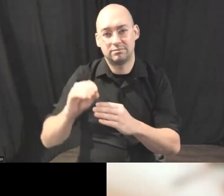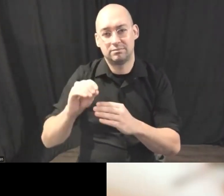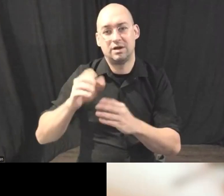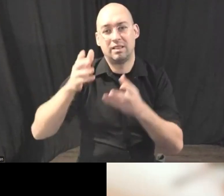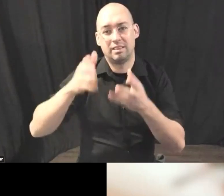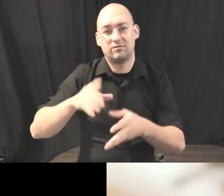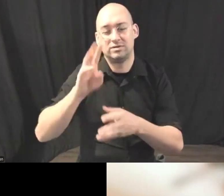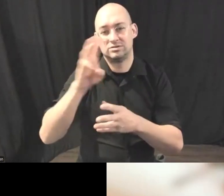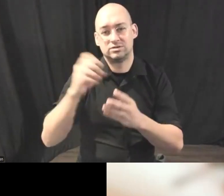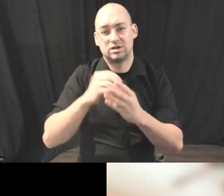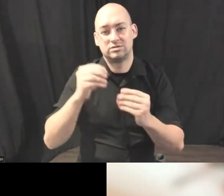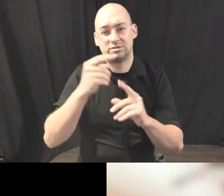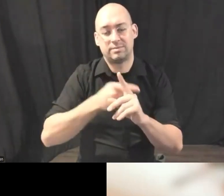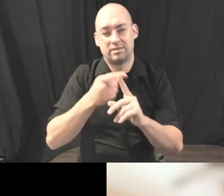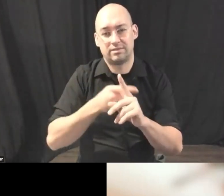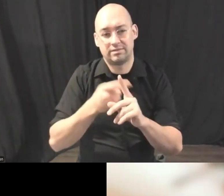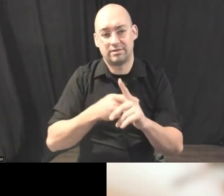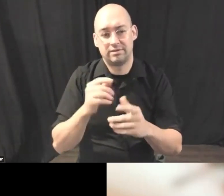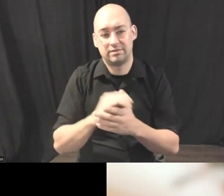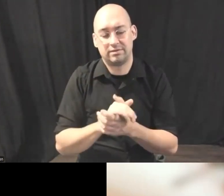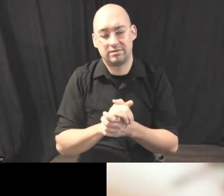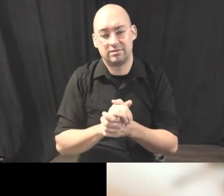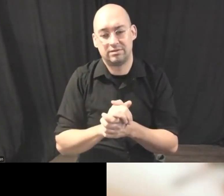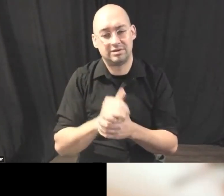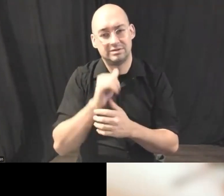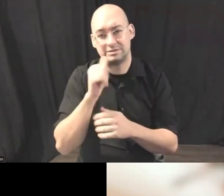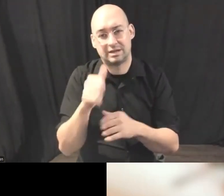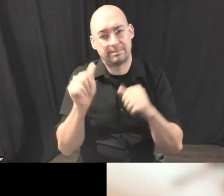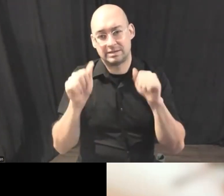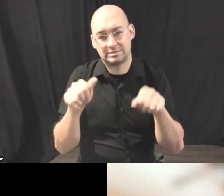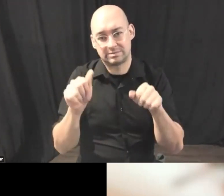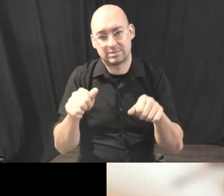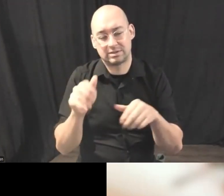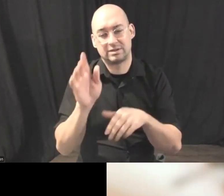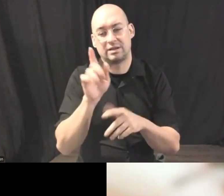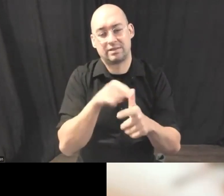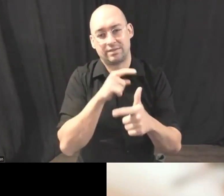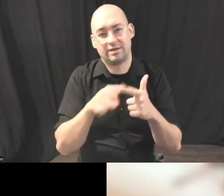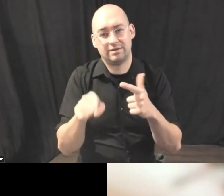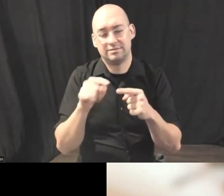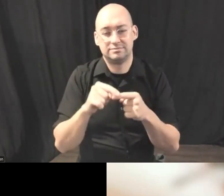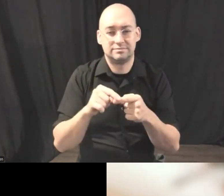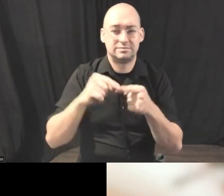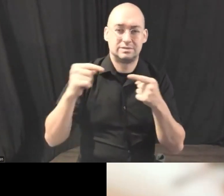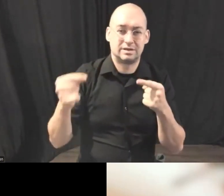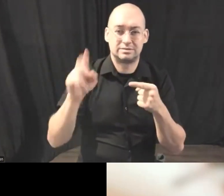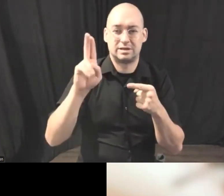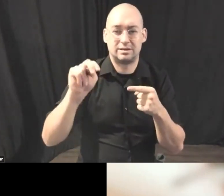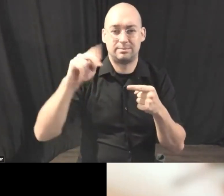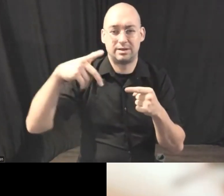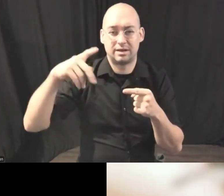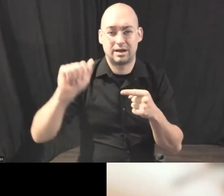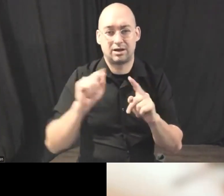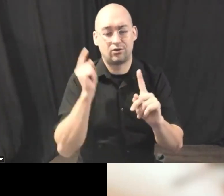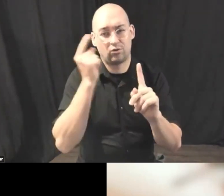$600 a month, which is not possible. And then also antithetical to the MPA's goal